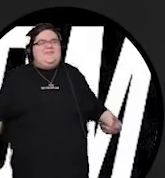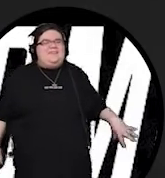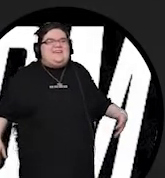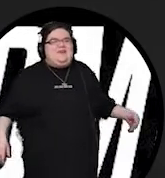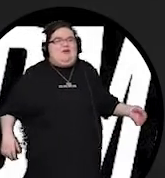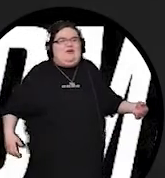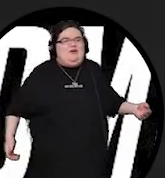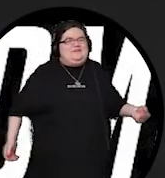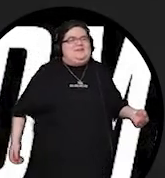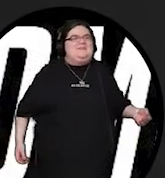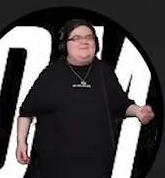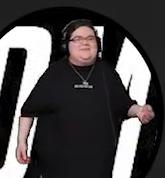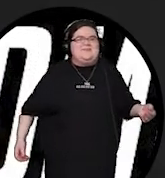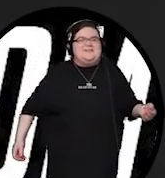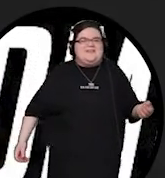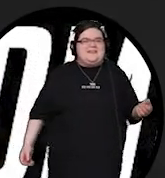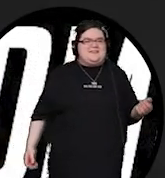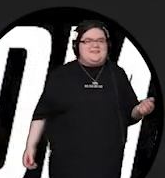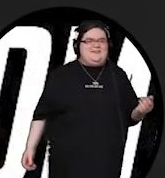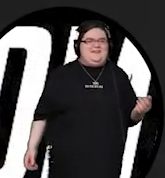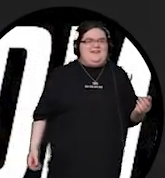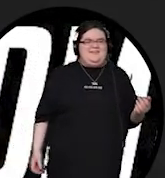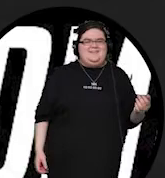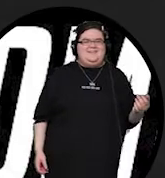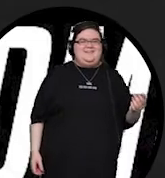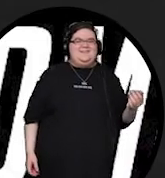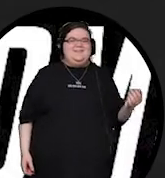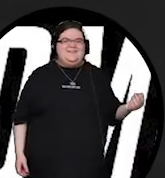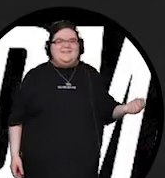I just feel like that hurts. Like for some reason, like I just